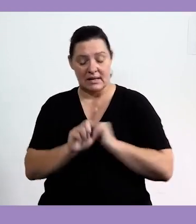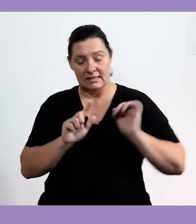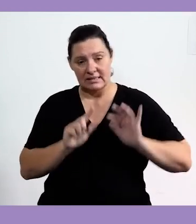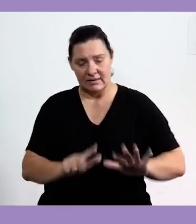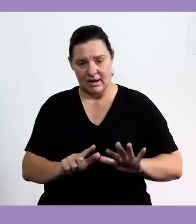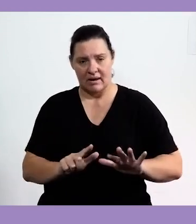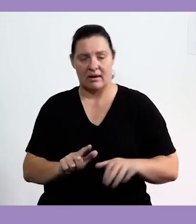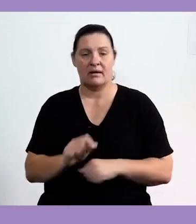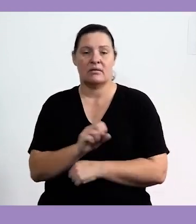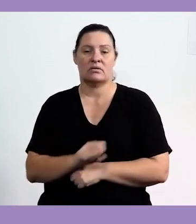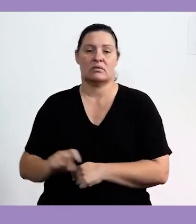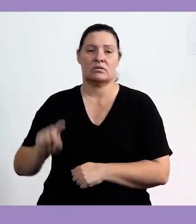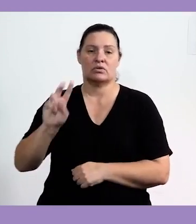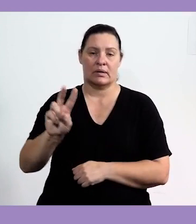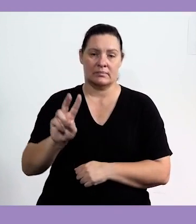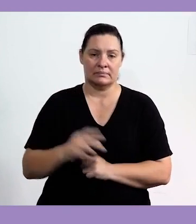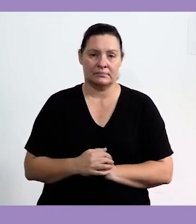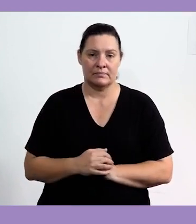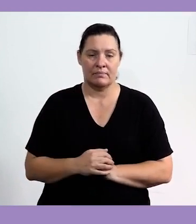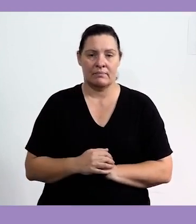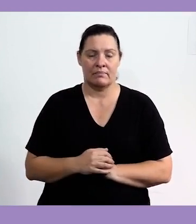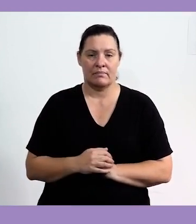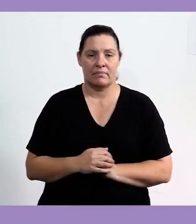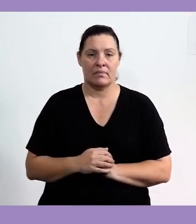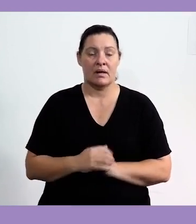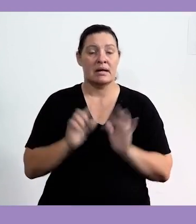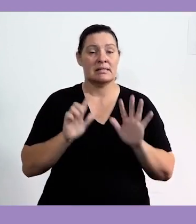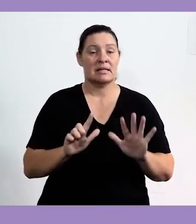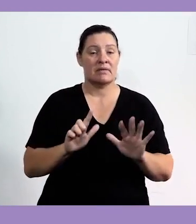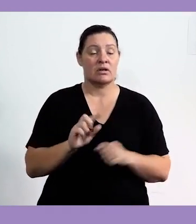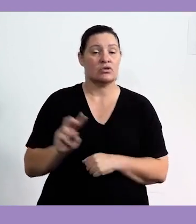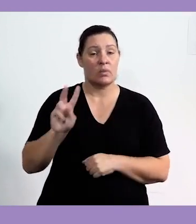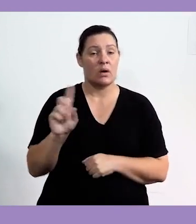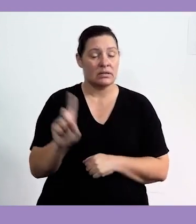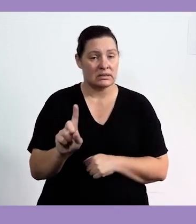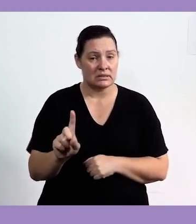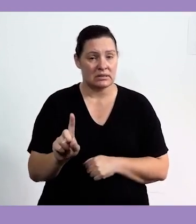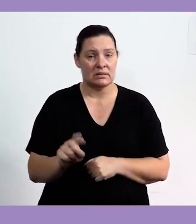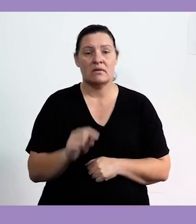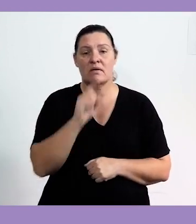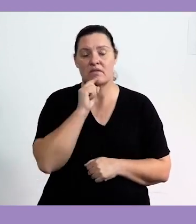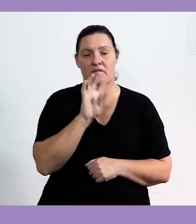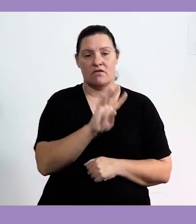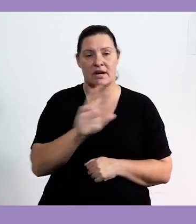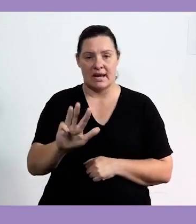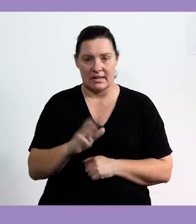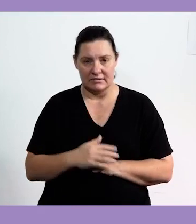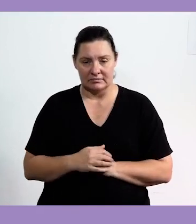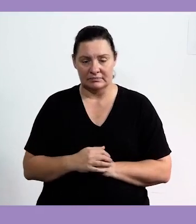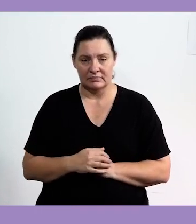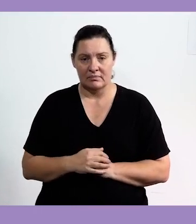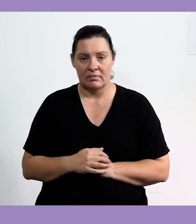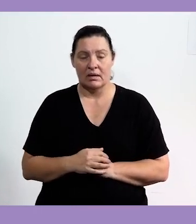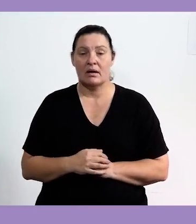1 divided by 7 squared. And what is 7 squared? We know that is